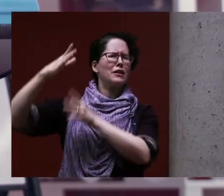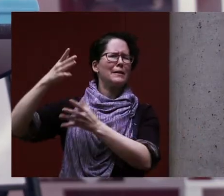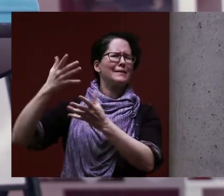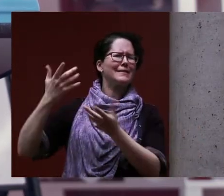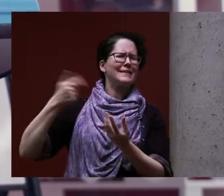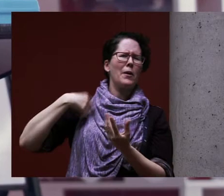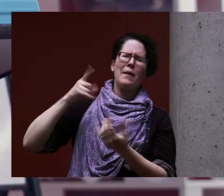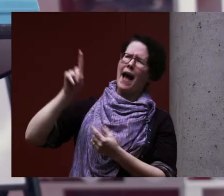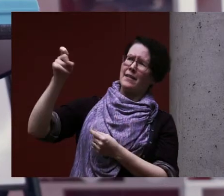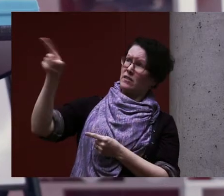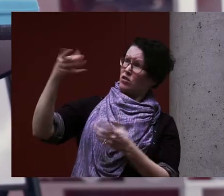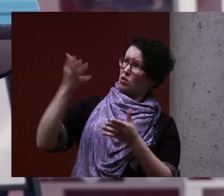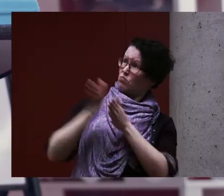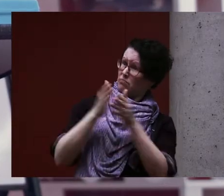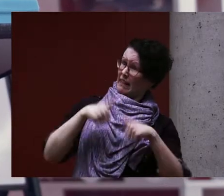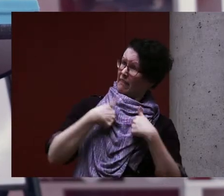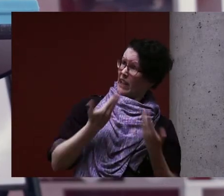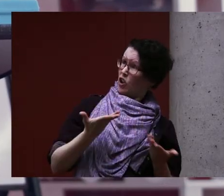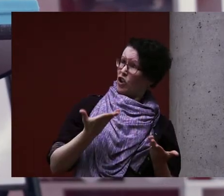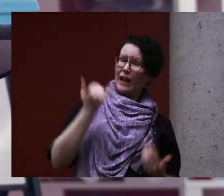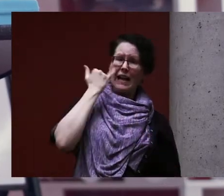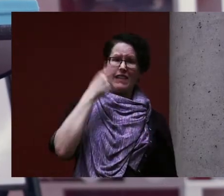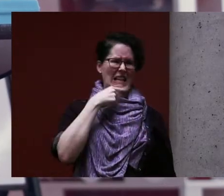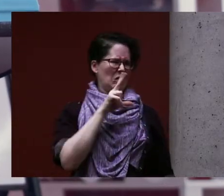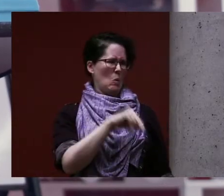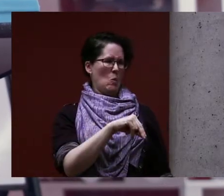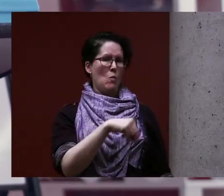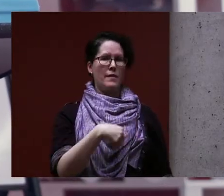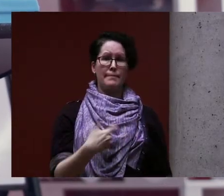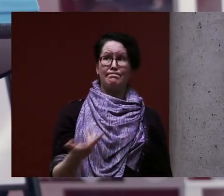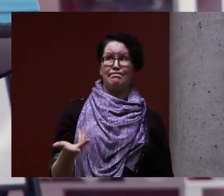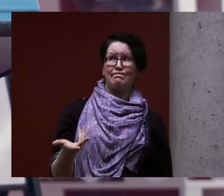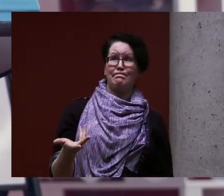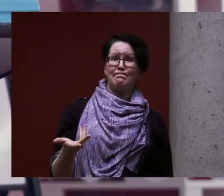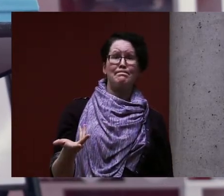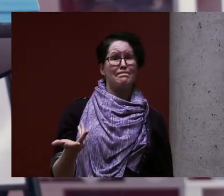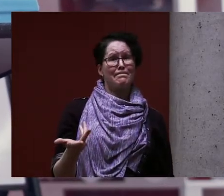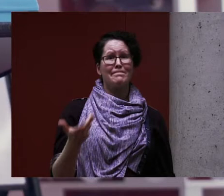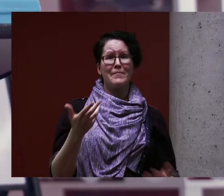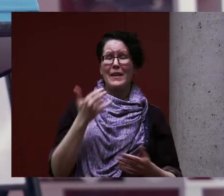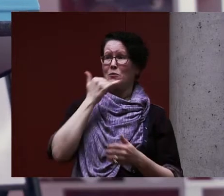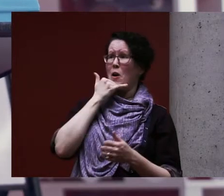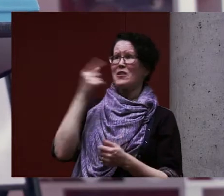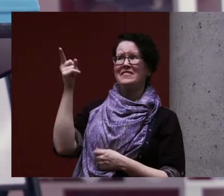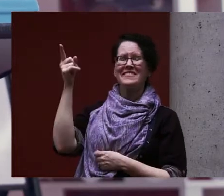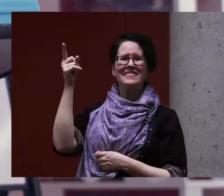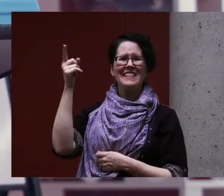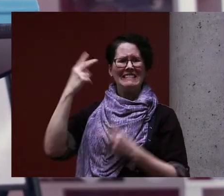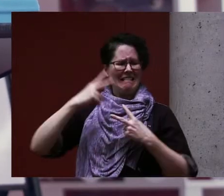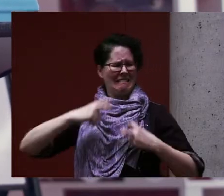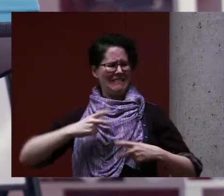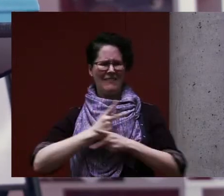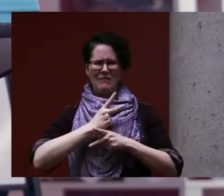ask them, would you want to live here? And if the answer is no, then that's obviously something wrong with you that you have to look at.